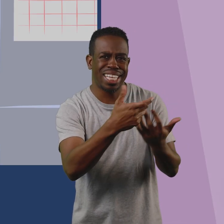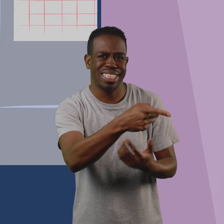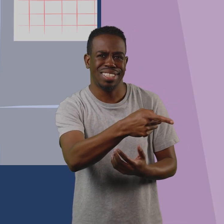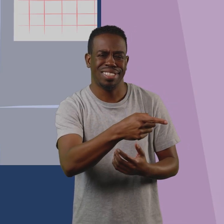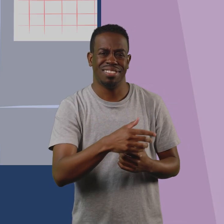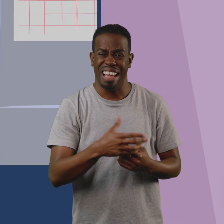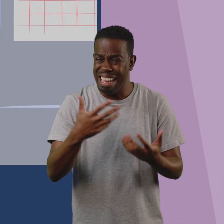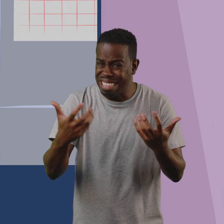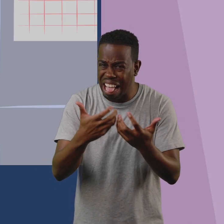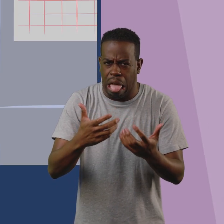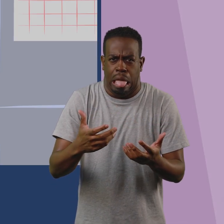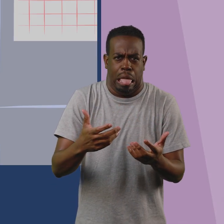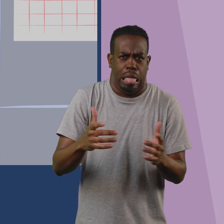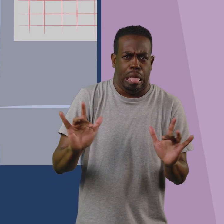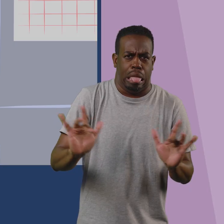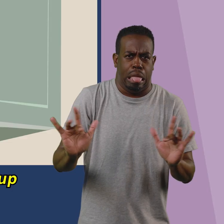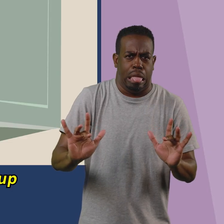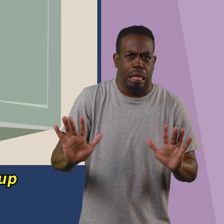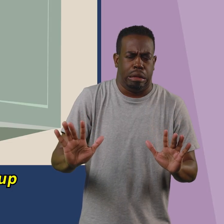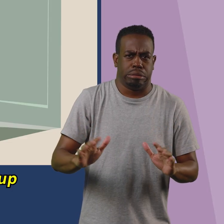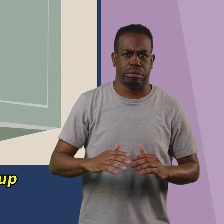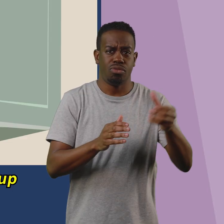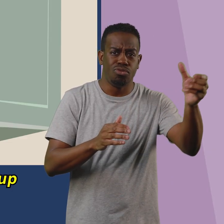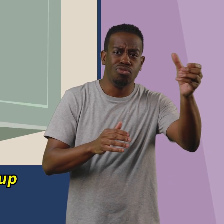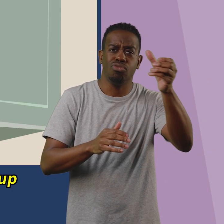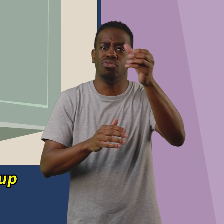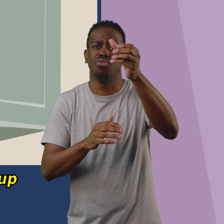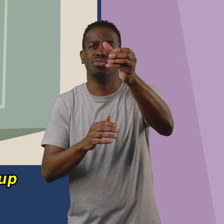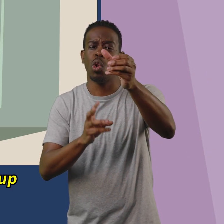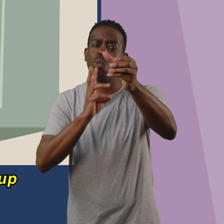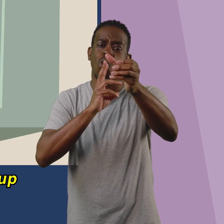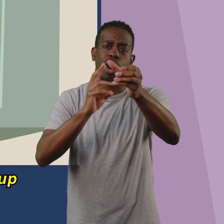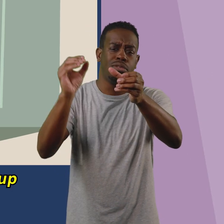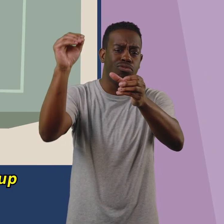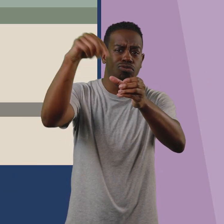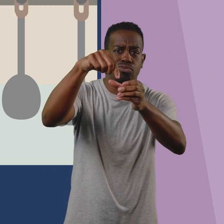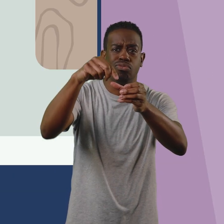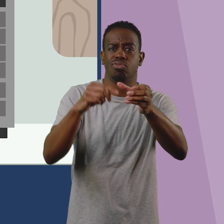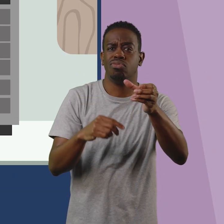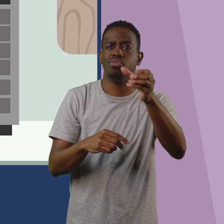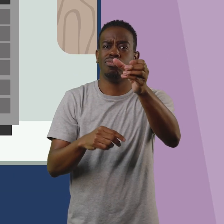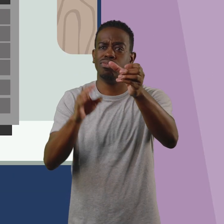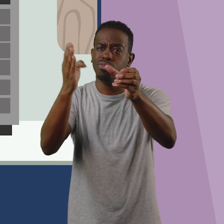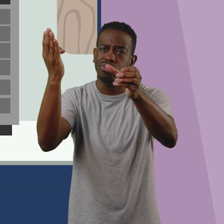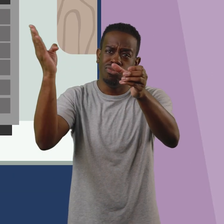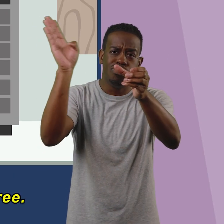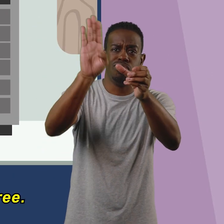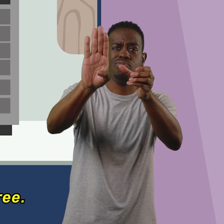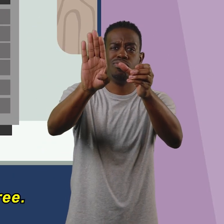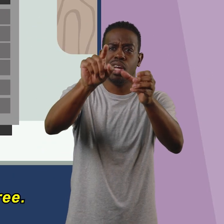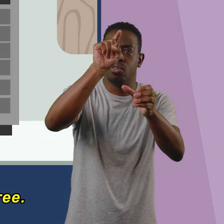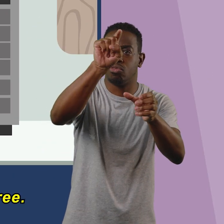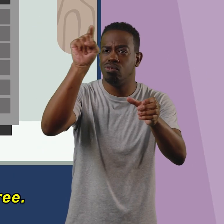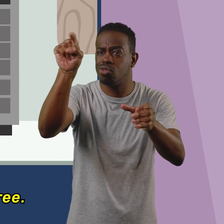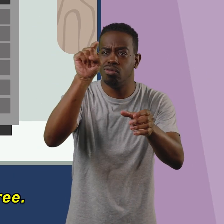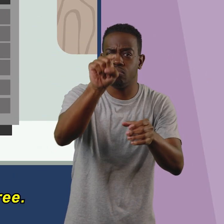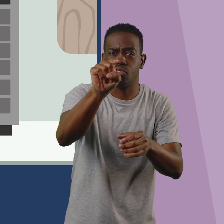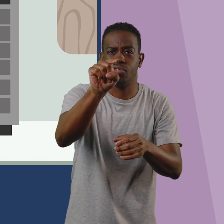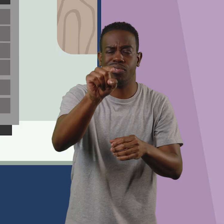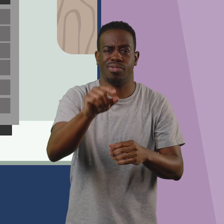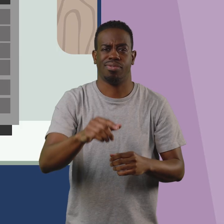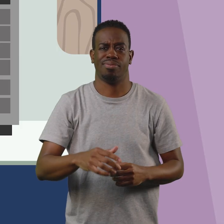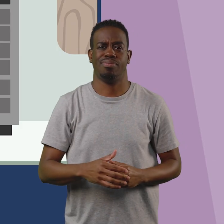kale. Kale? Yuck. And we get the cup, put the water in, run it through the nuke, and it's ready. 1, 2,